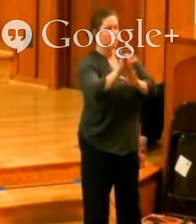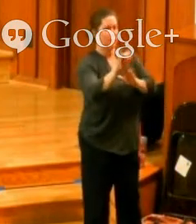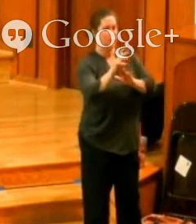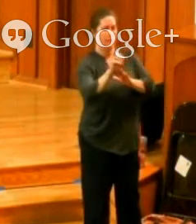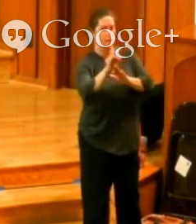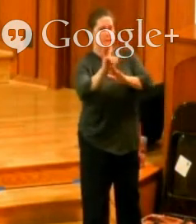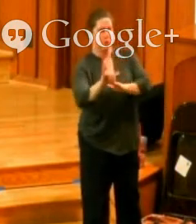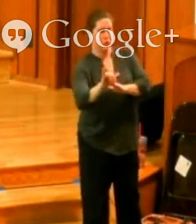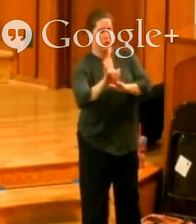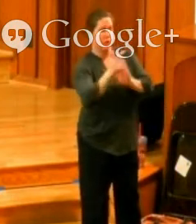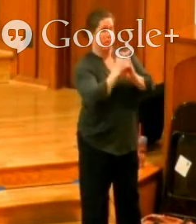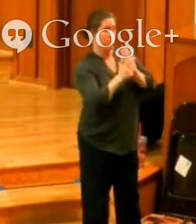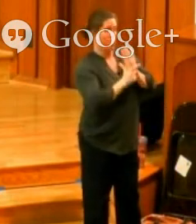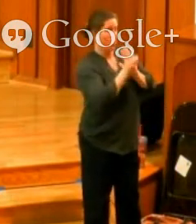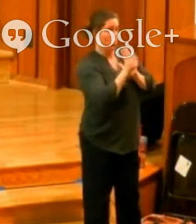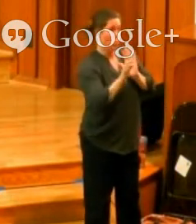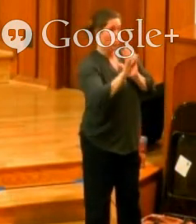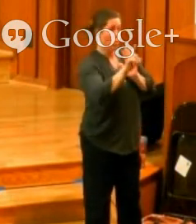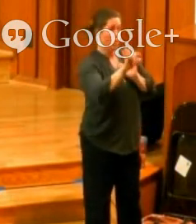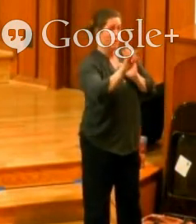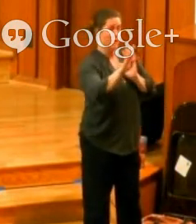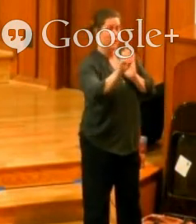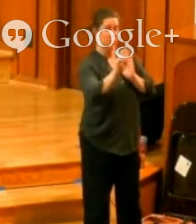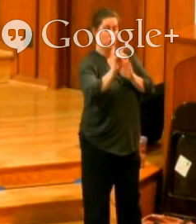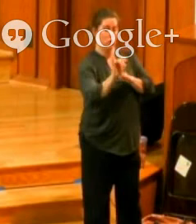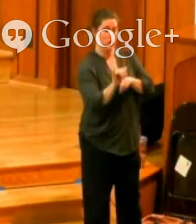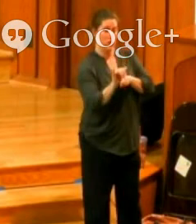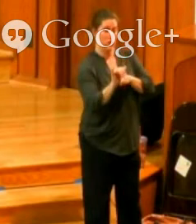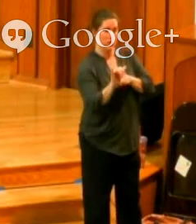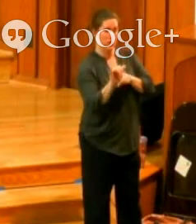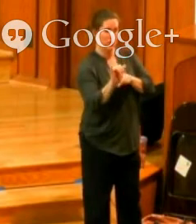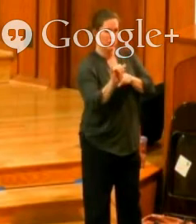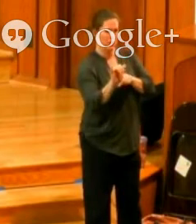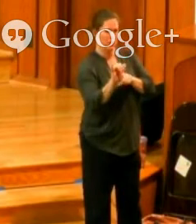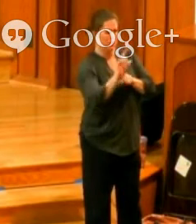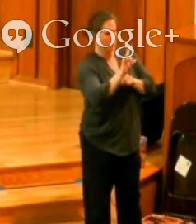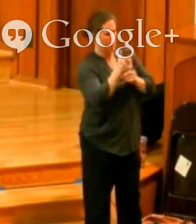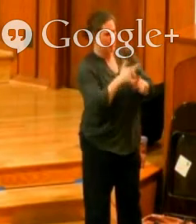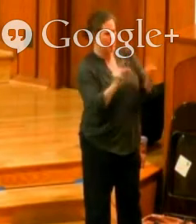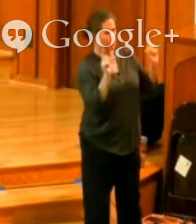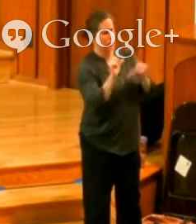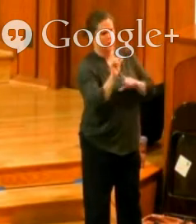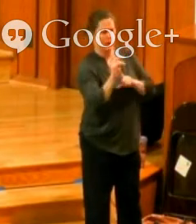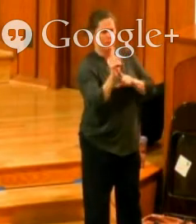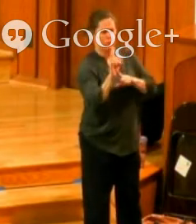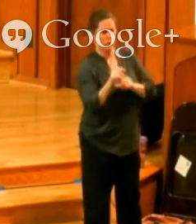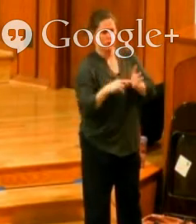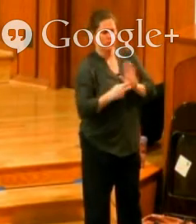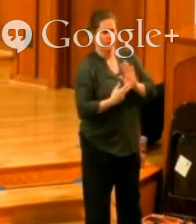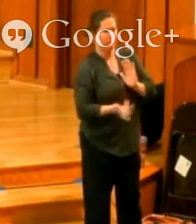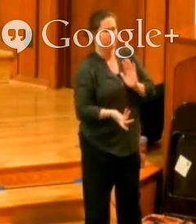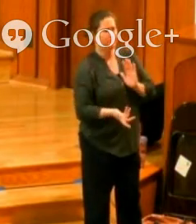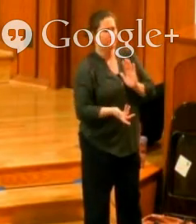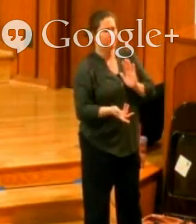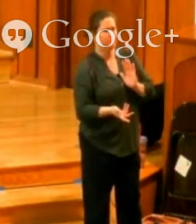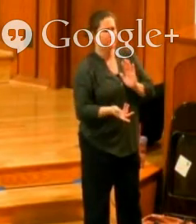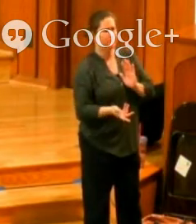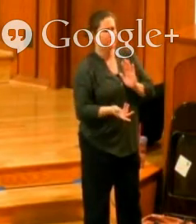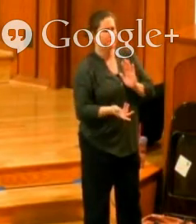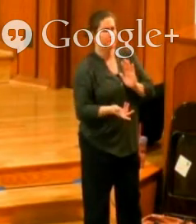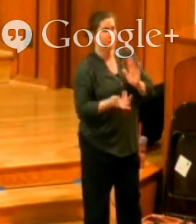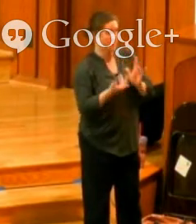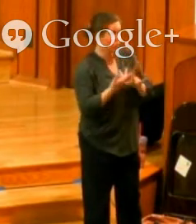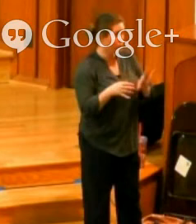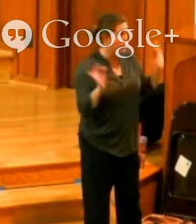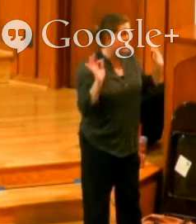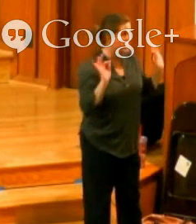by the law of liberty. What does liberty mean? Liberty's meaning that you're